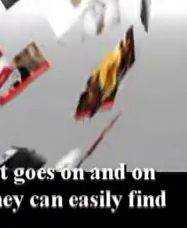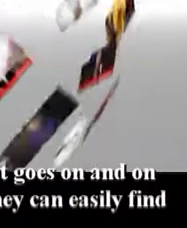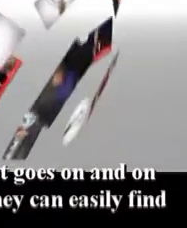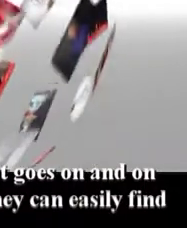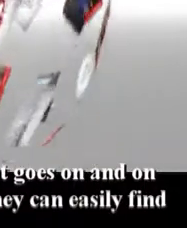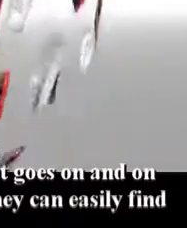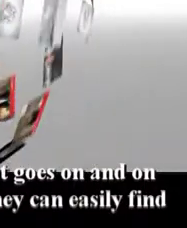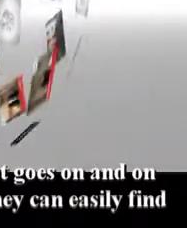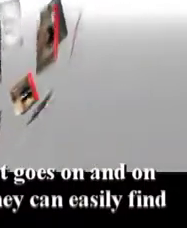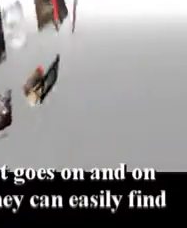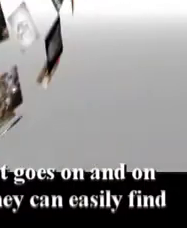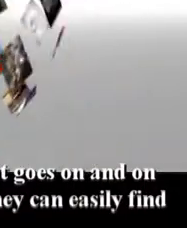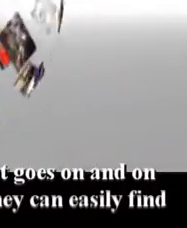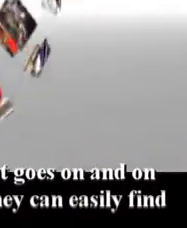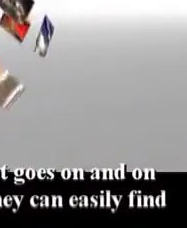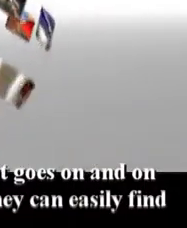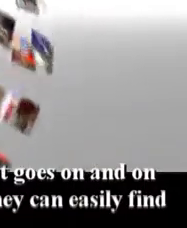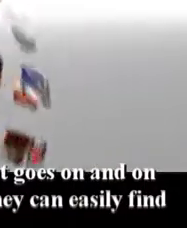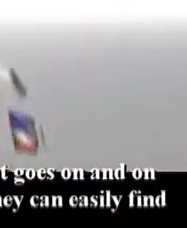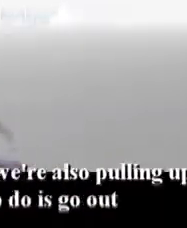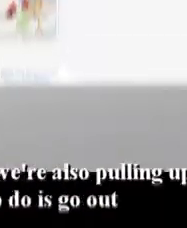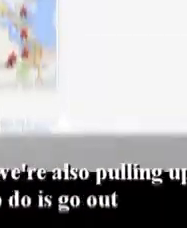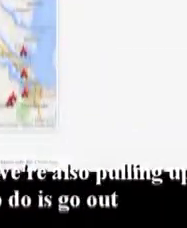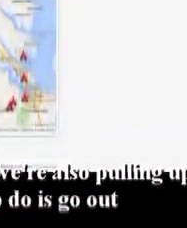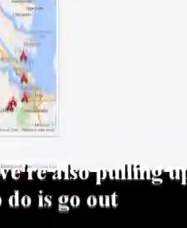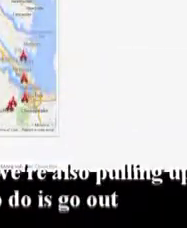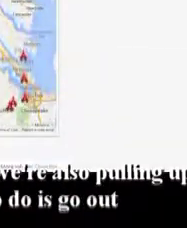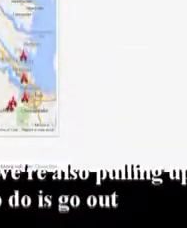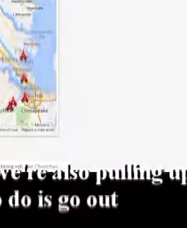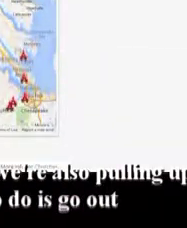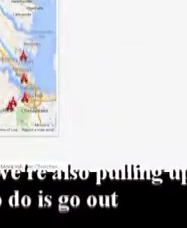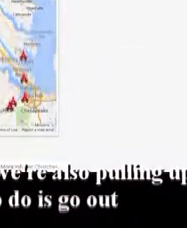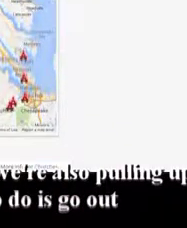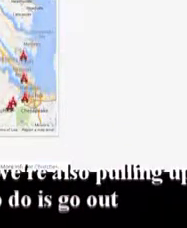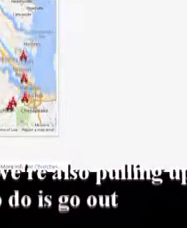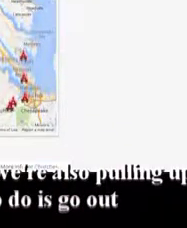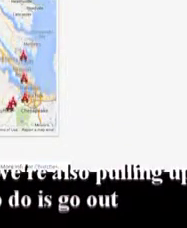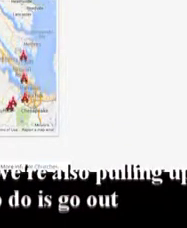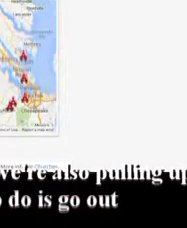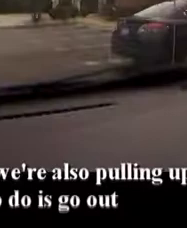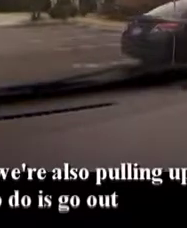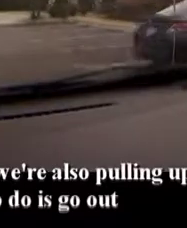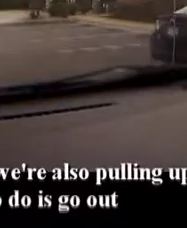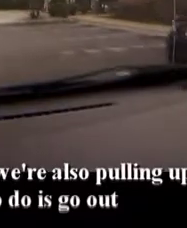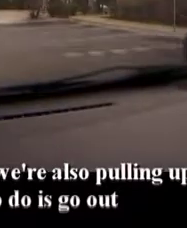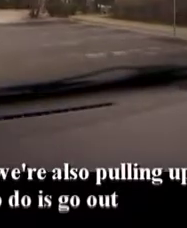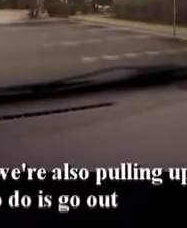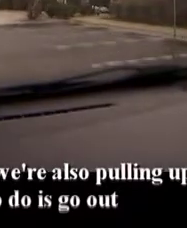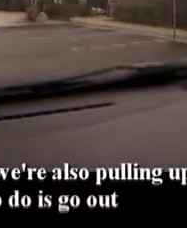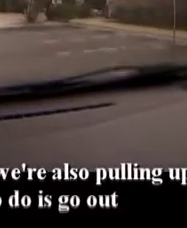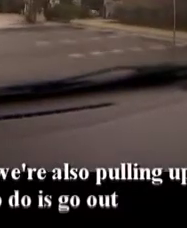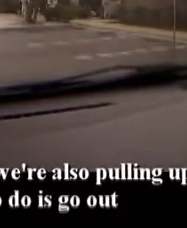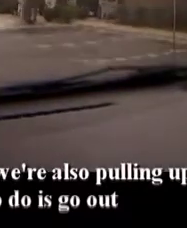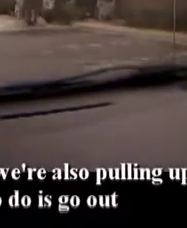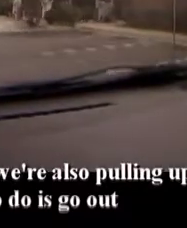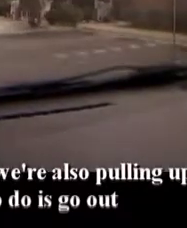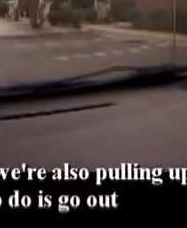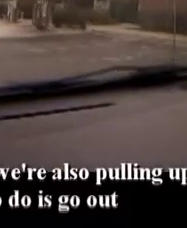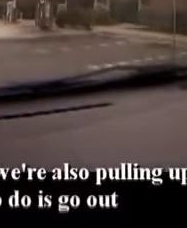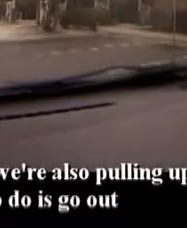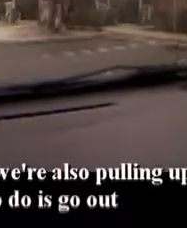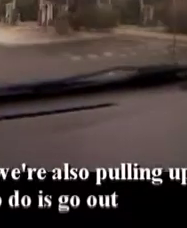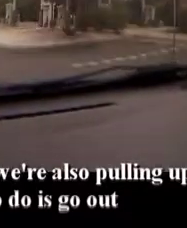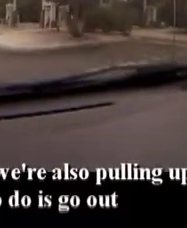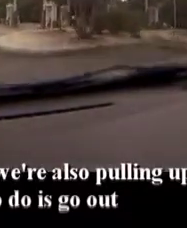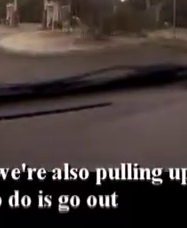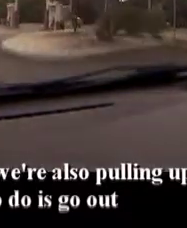any worldview. And then, of course, they can easily find your church on the Church Finder. Hey, Will, so we're pulling up to a gas station right